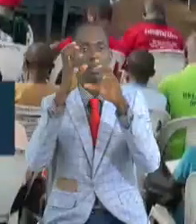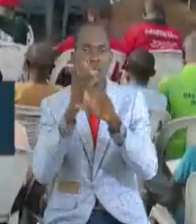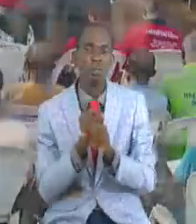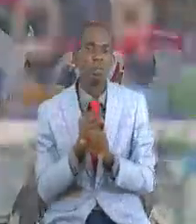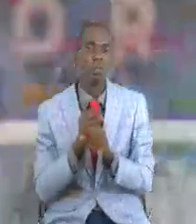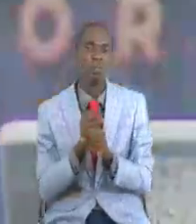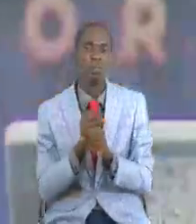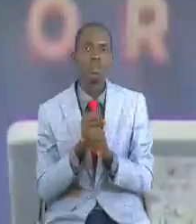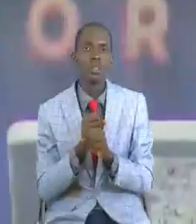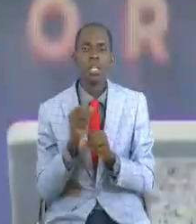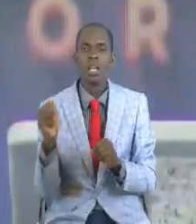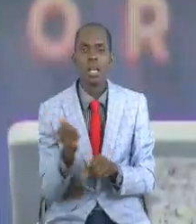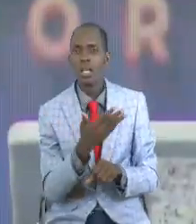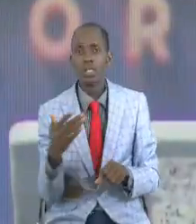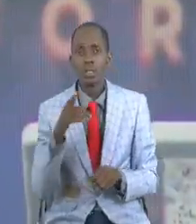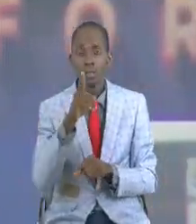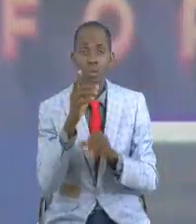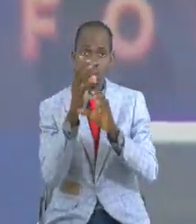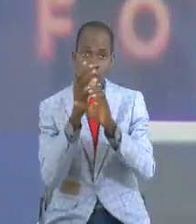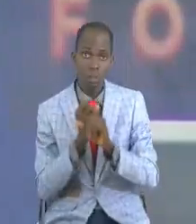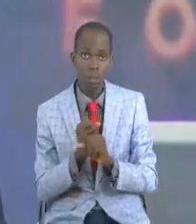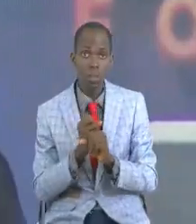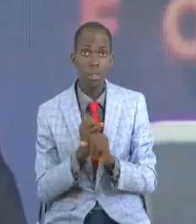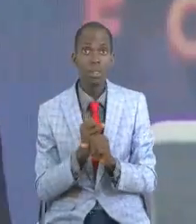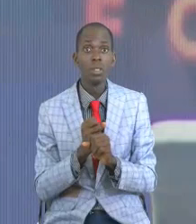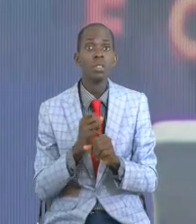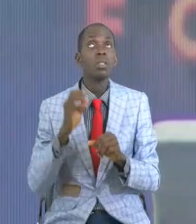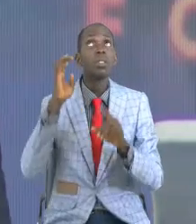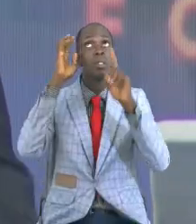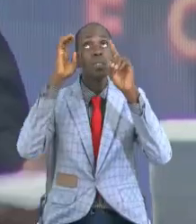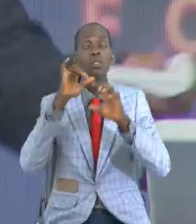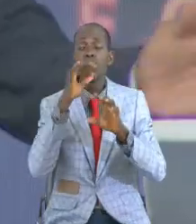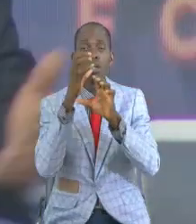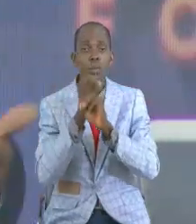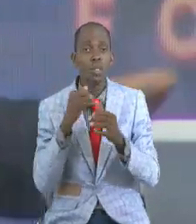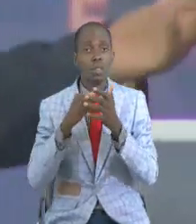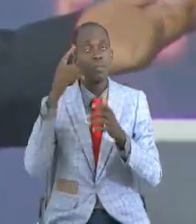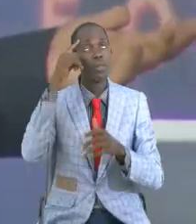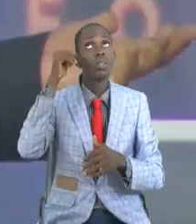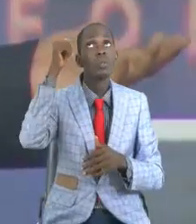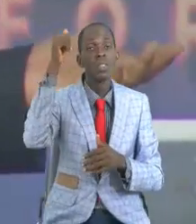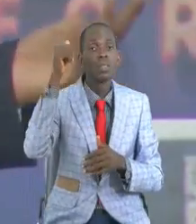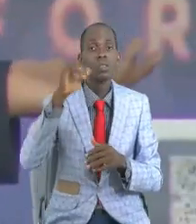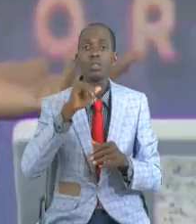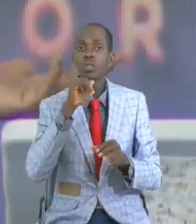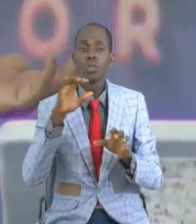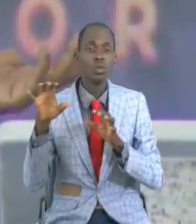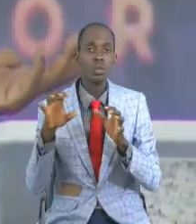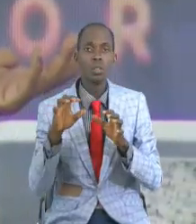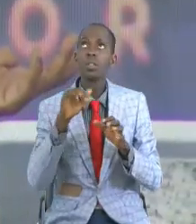anything you he didn't obtain it for himself he didn't need forgiveness it was